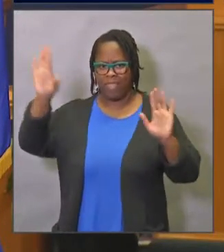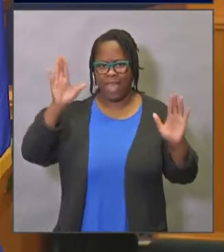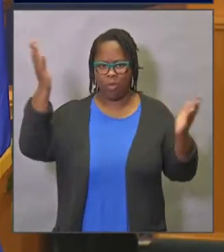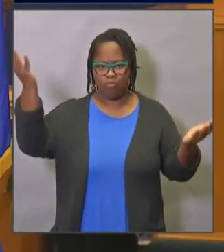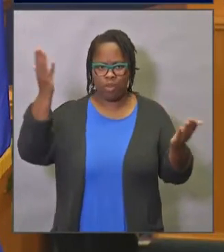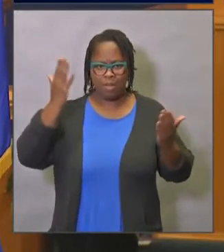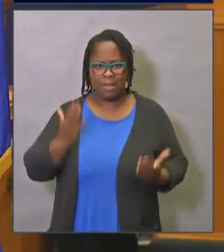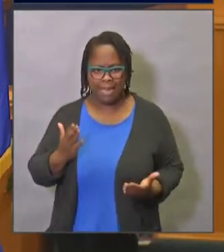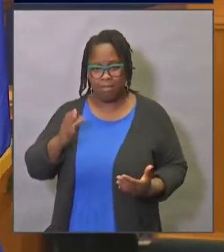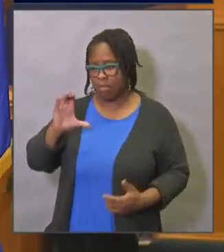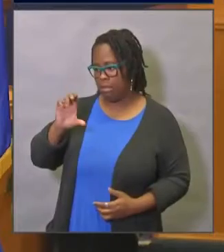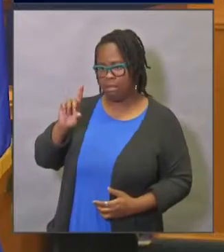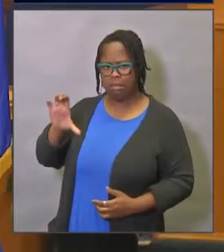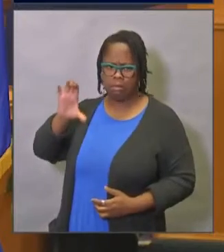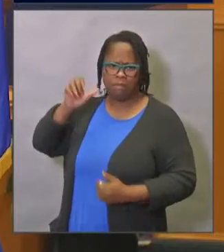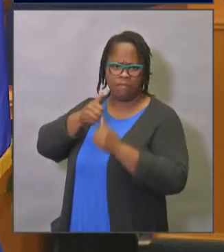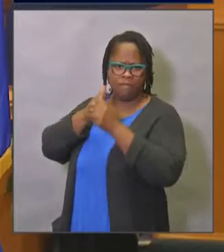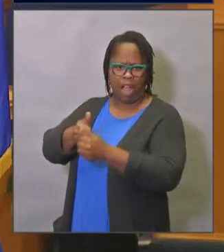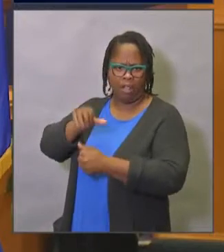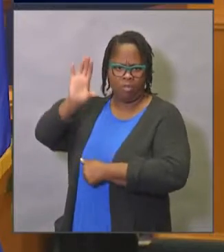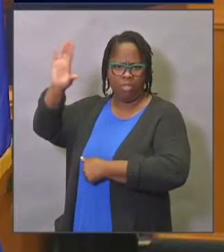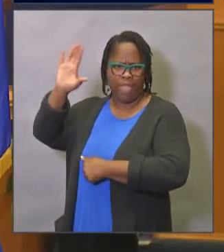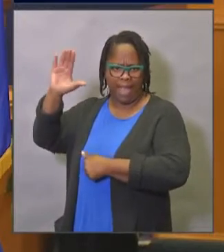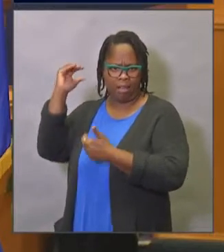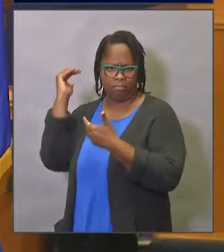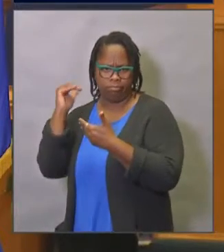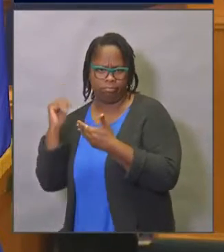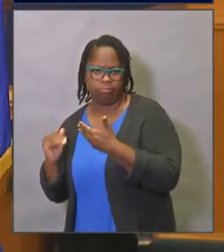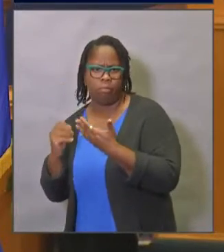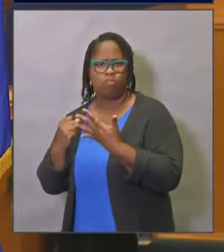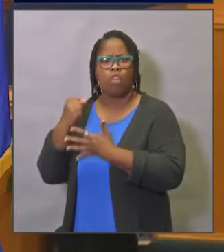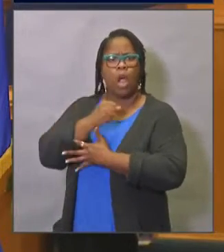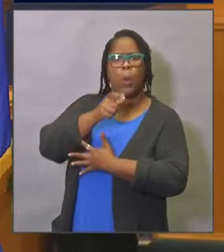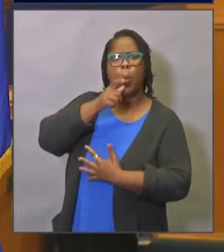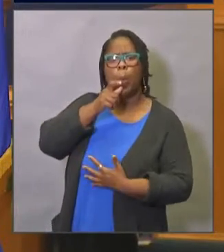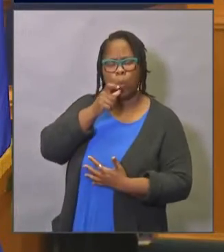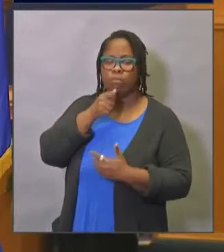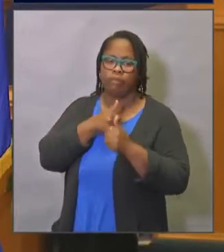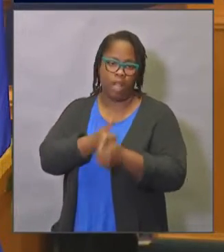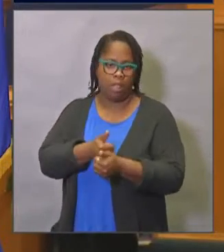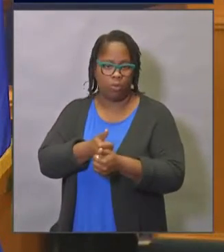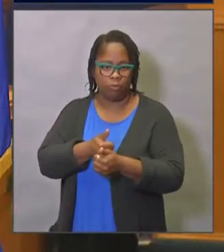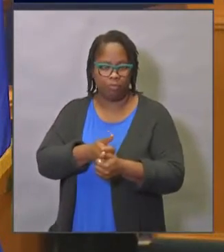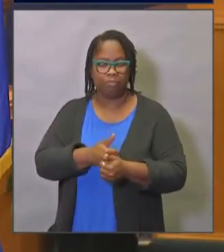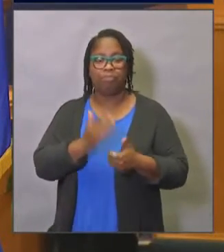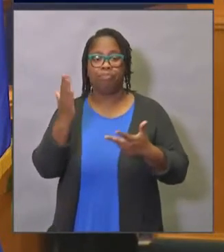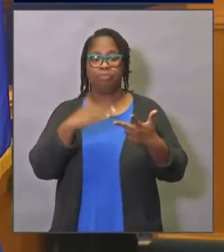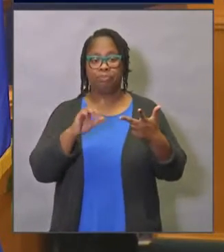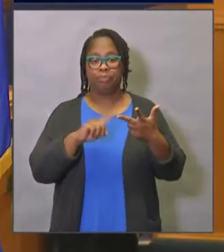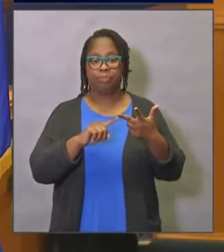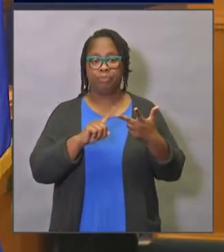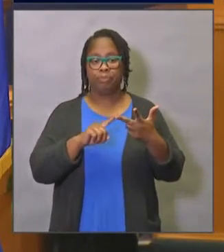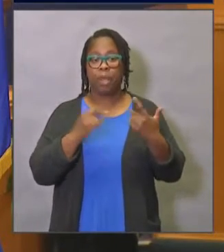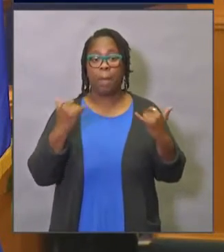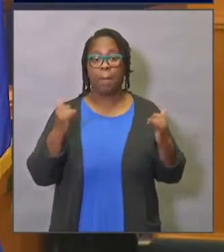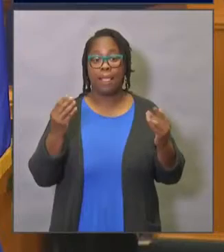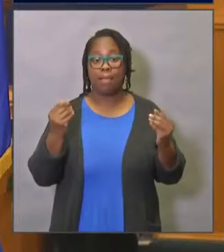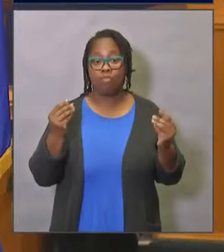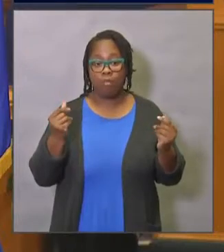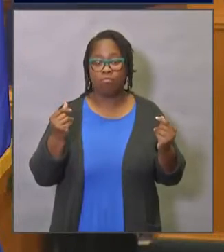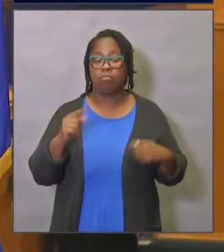of CDC for that prioritization. Playgrounds, the governor announced today